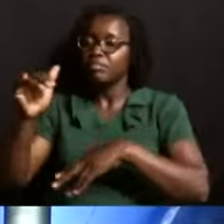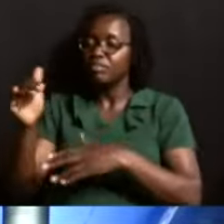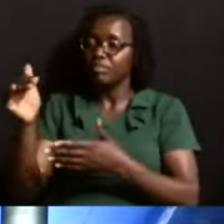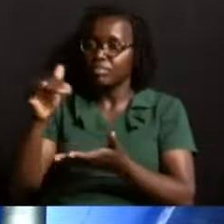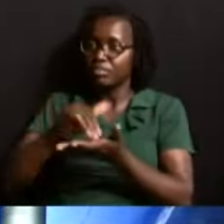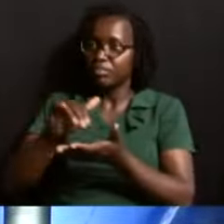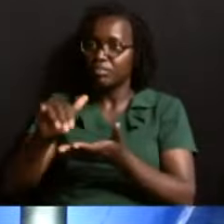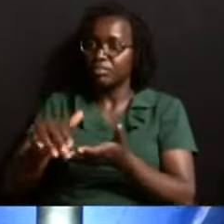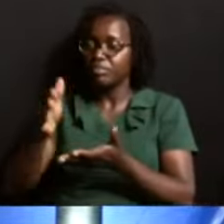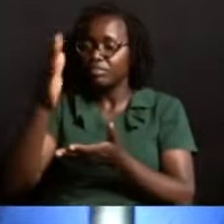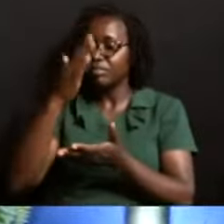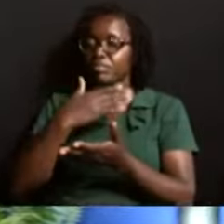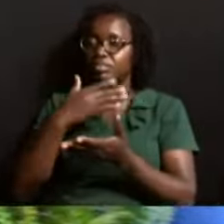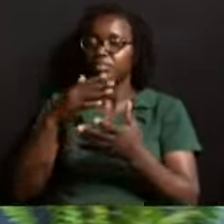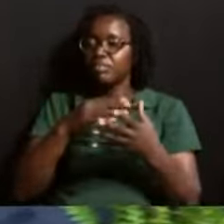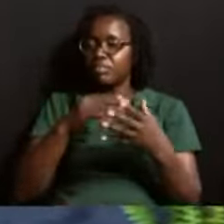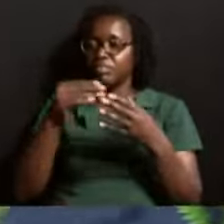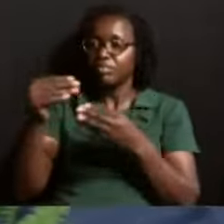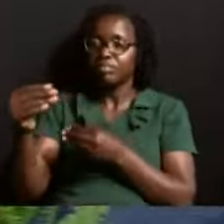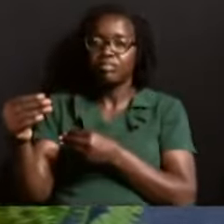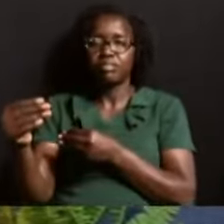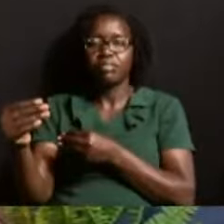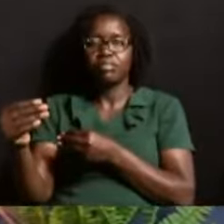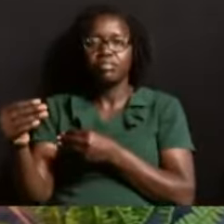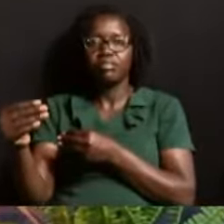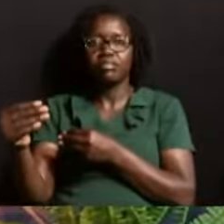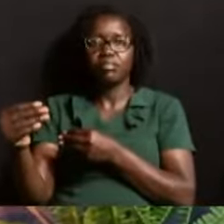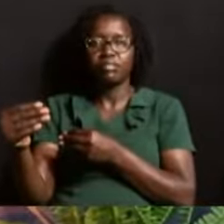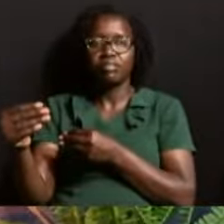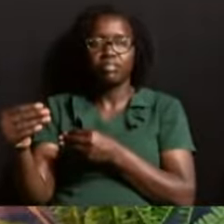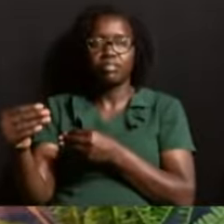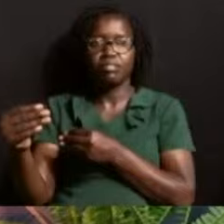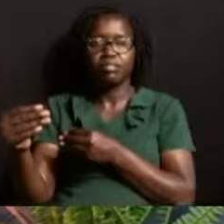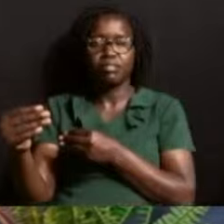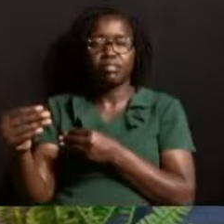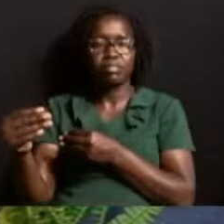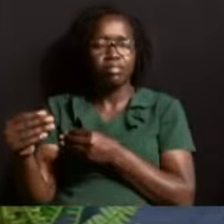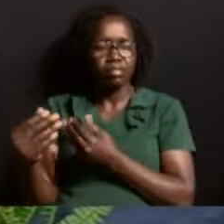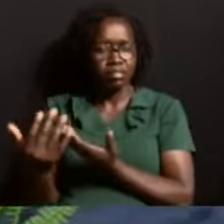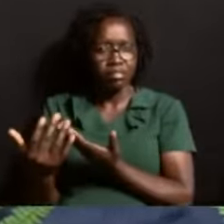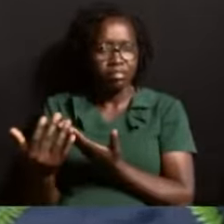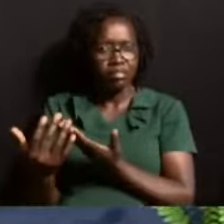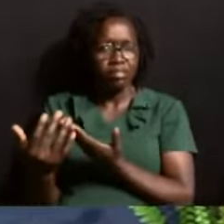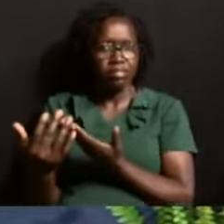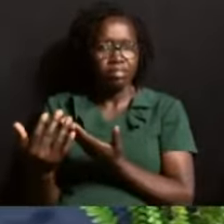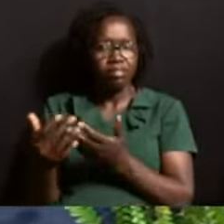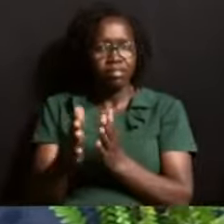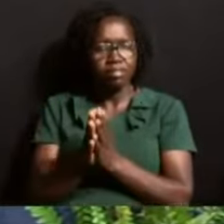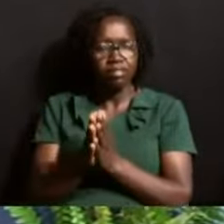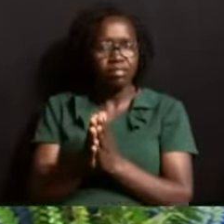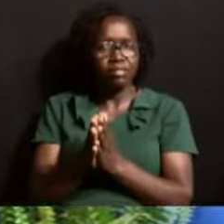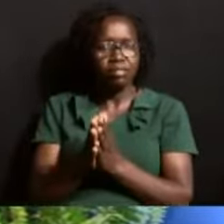that God wanted these people to be moving. Now, we can get comfortable.